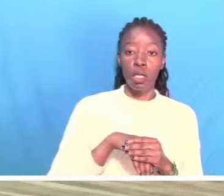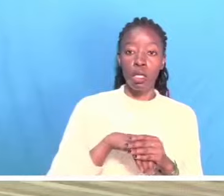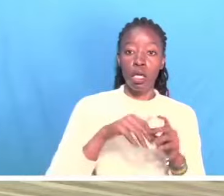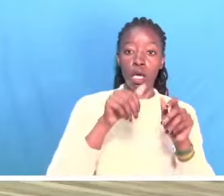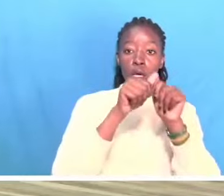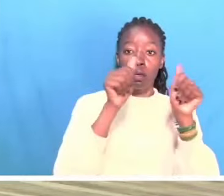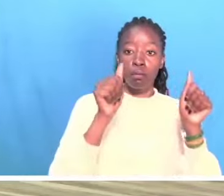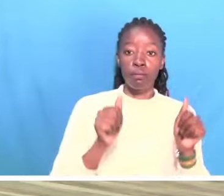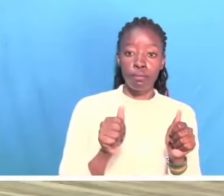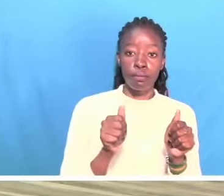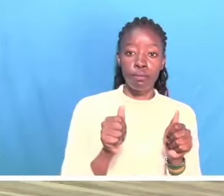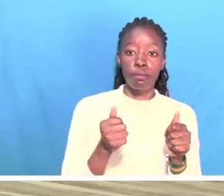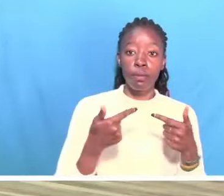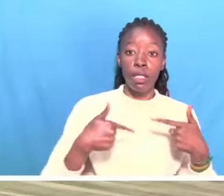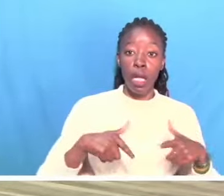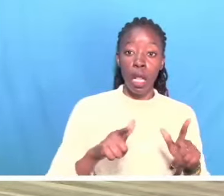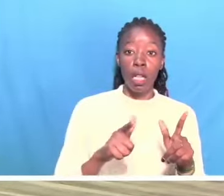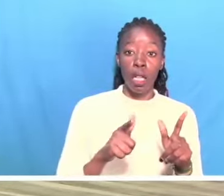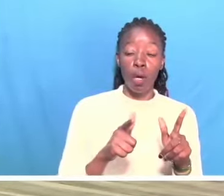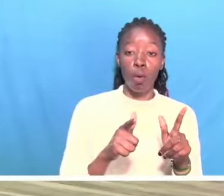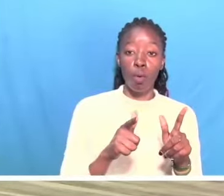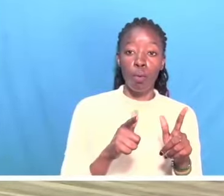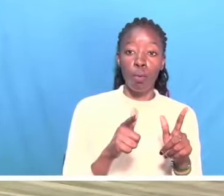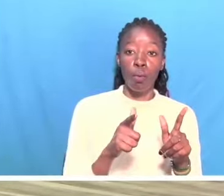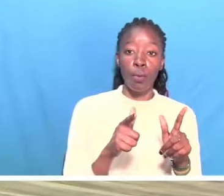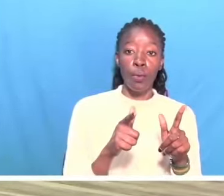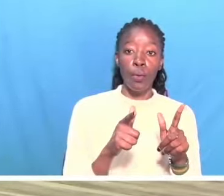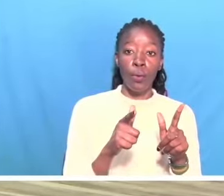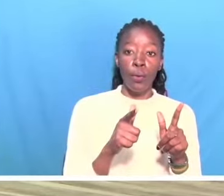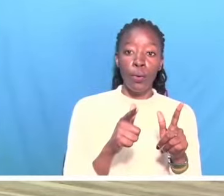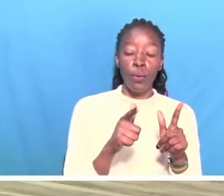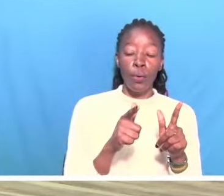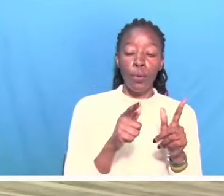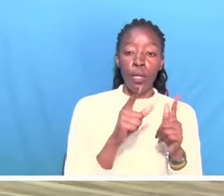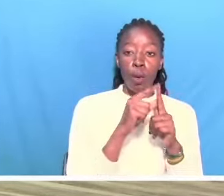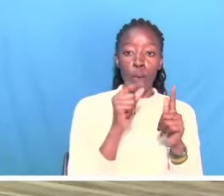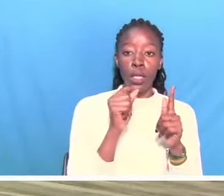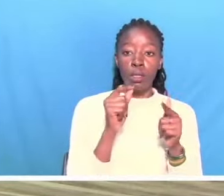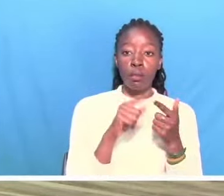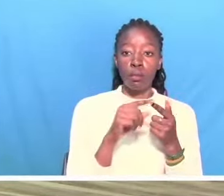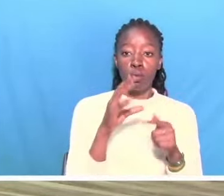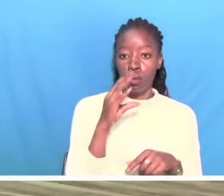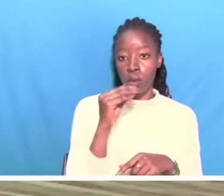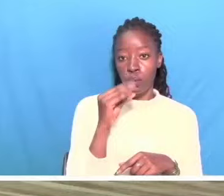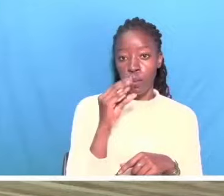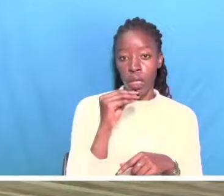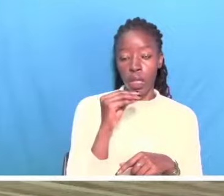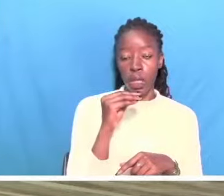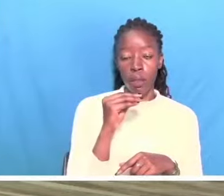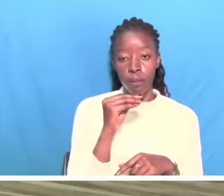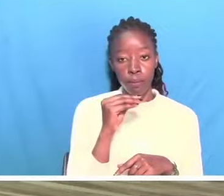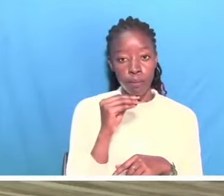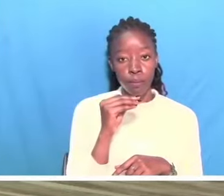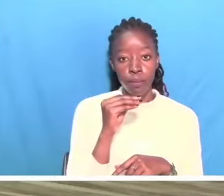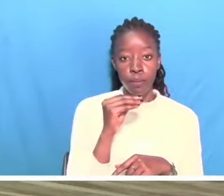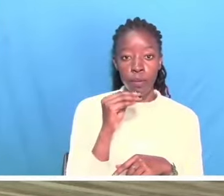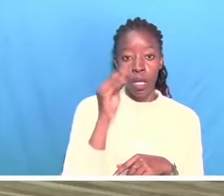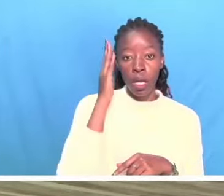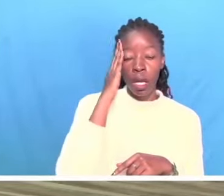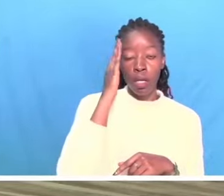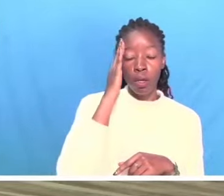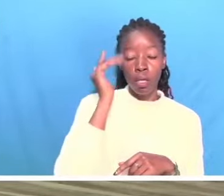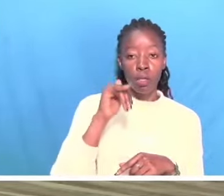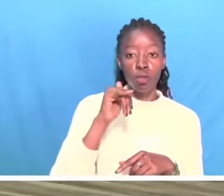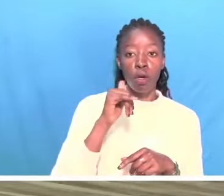but you can allow the scripture to speak, and this is what we have attempted. I know that we have done